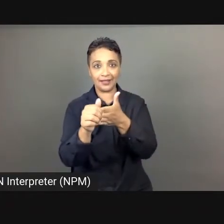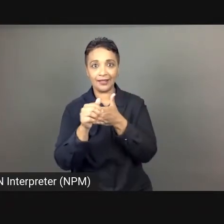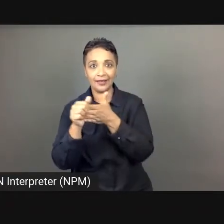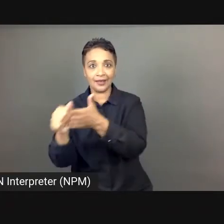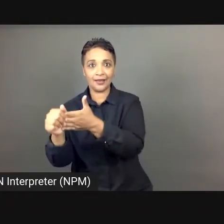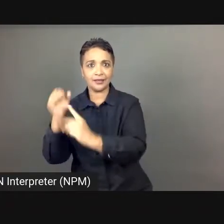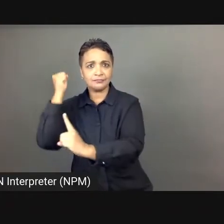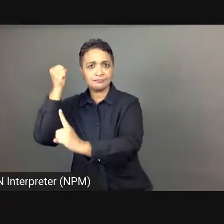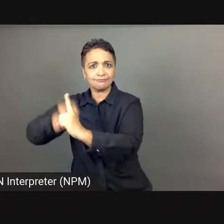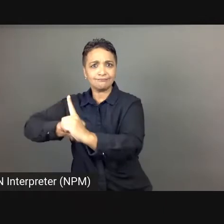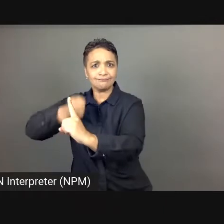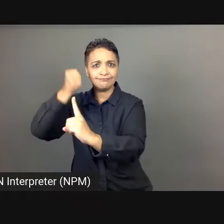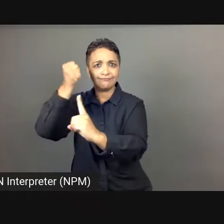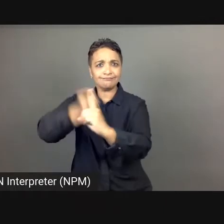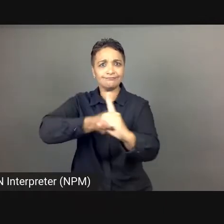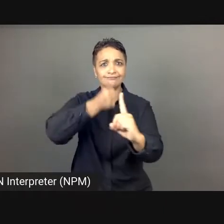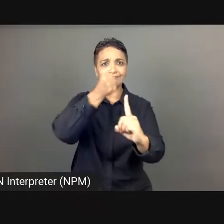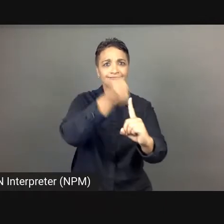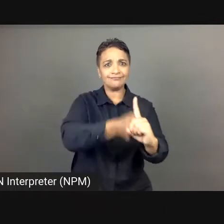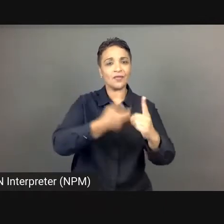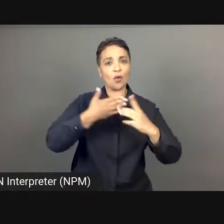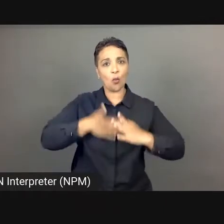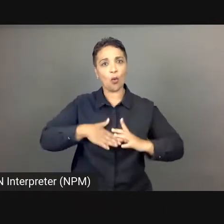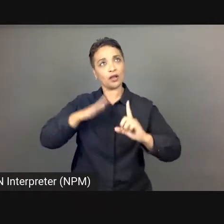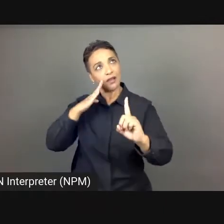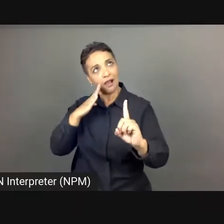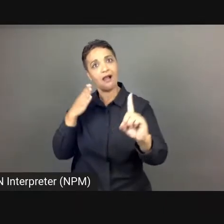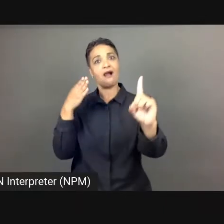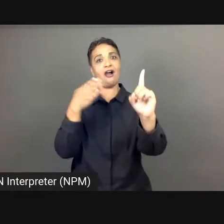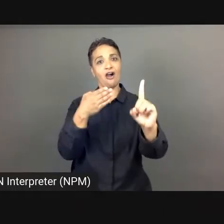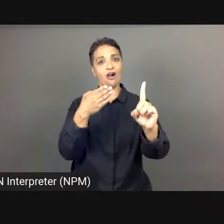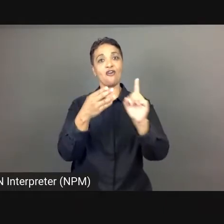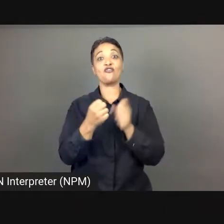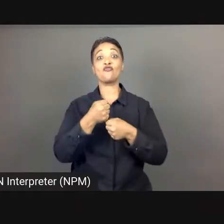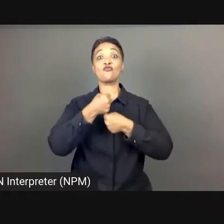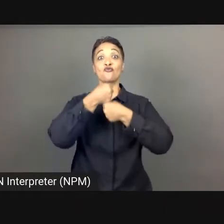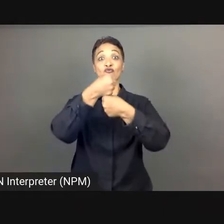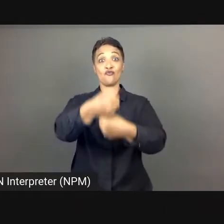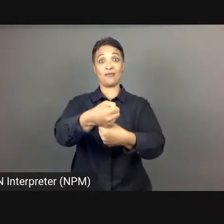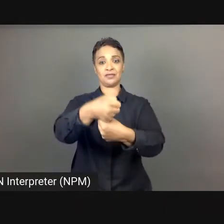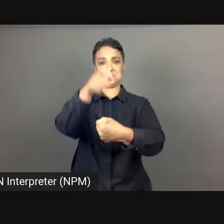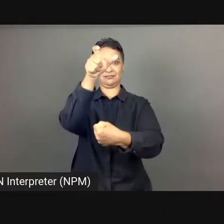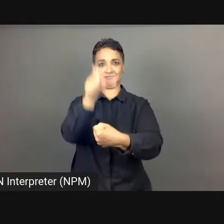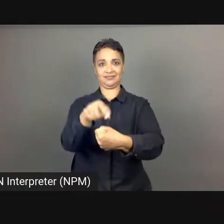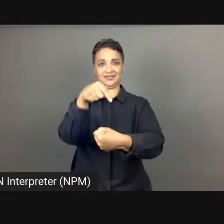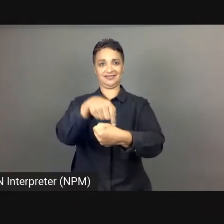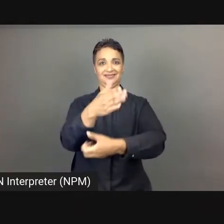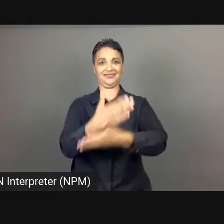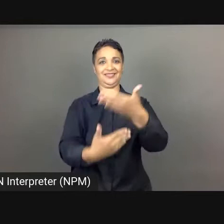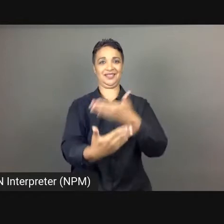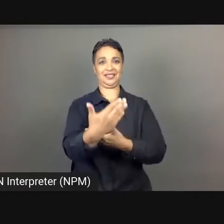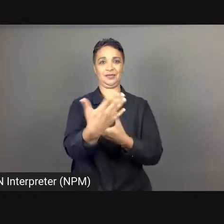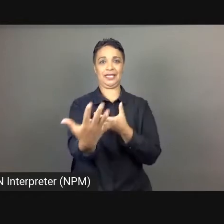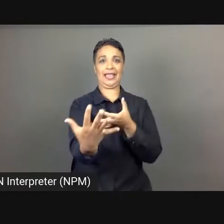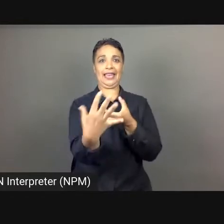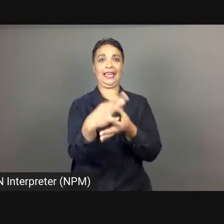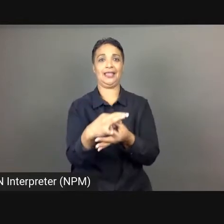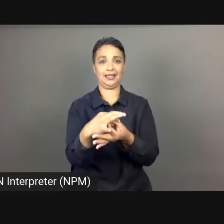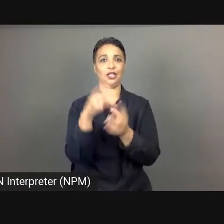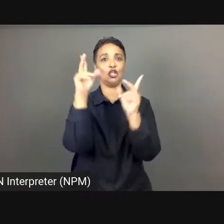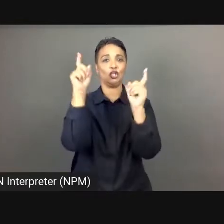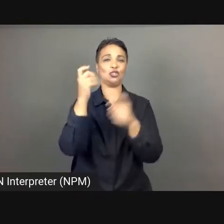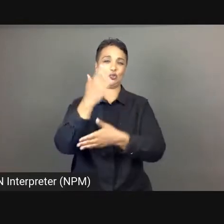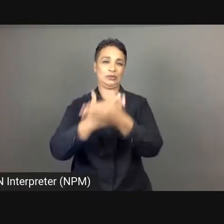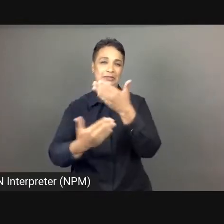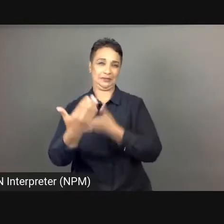towards effectively representing issues of persons with disability within the society. And to this, we have people who